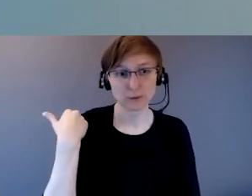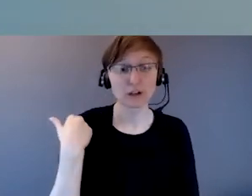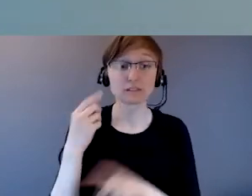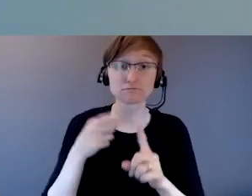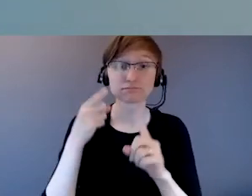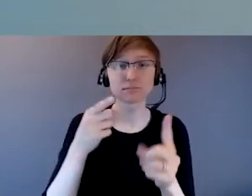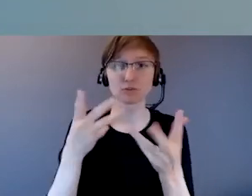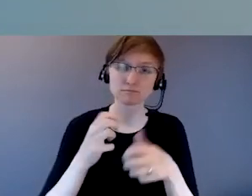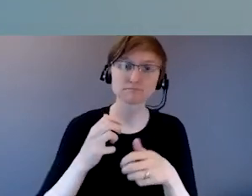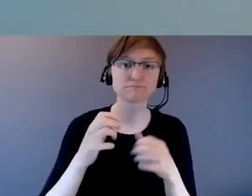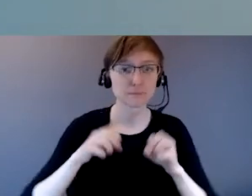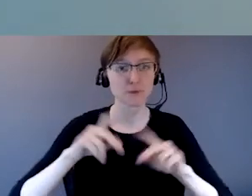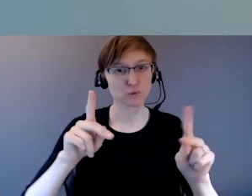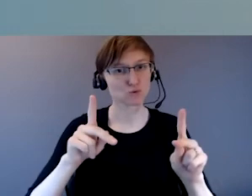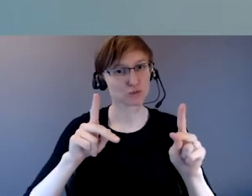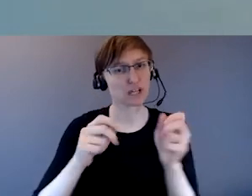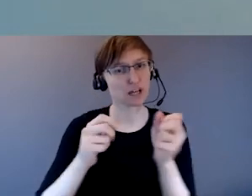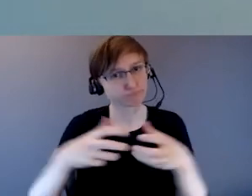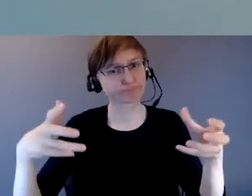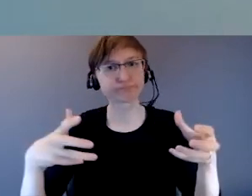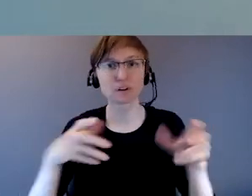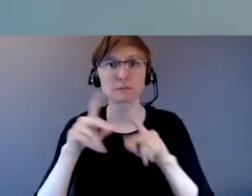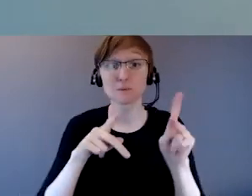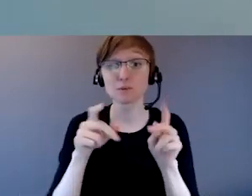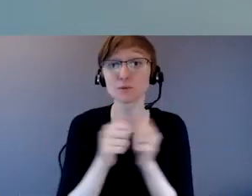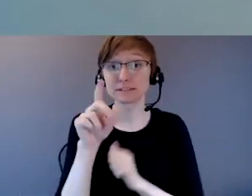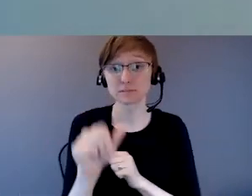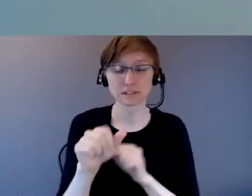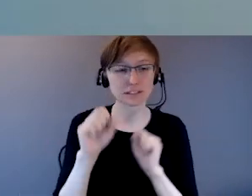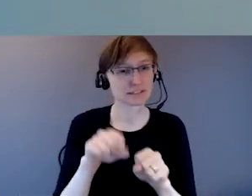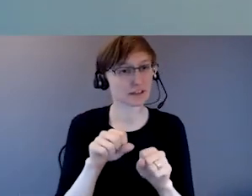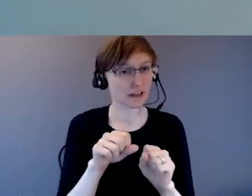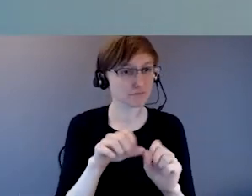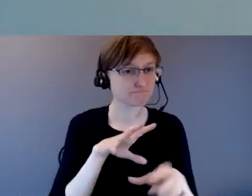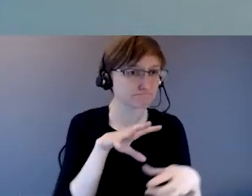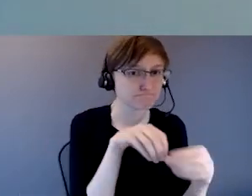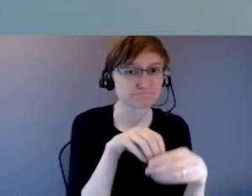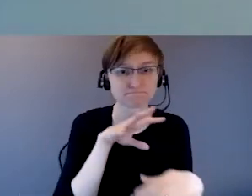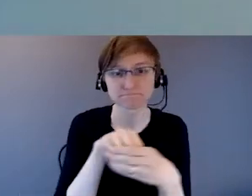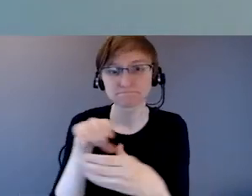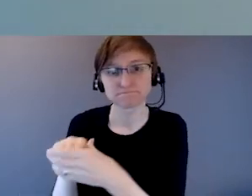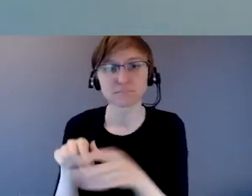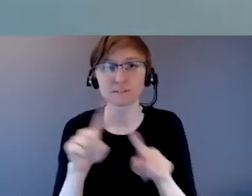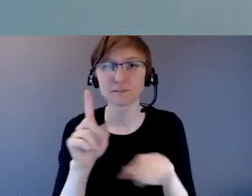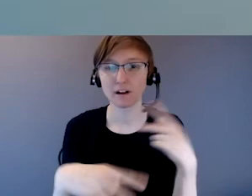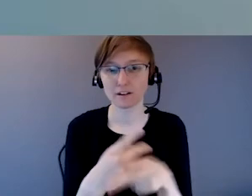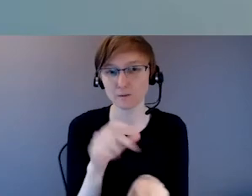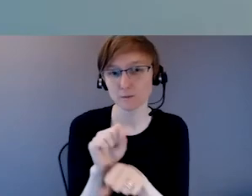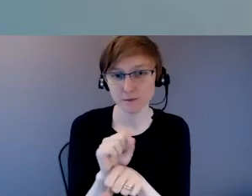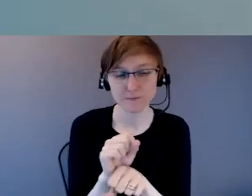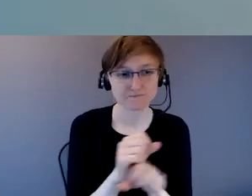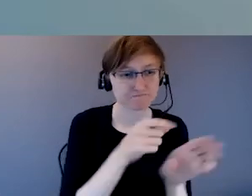for persons with disability to integrate and to learn more about different workplaces. The whole